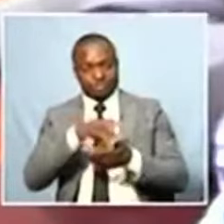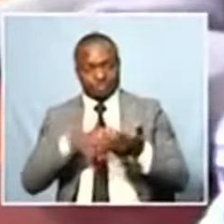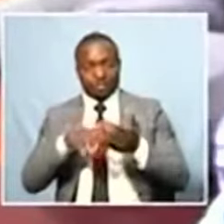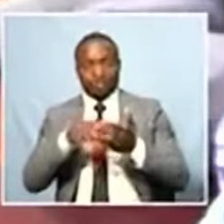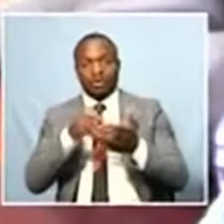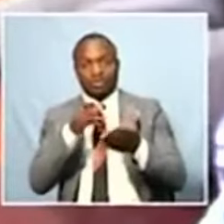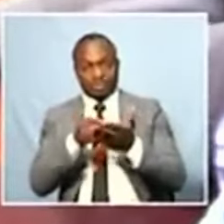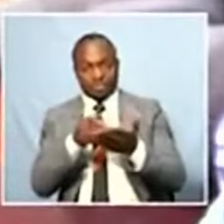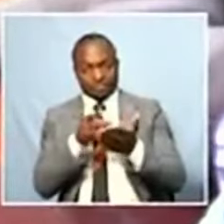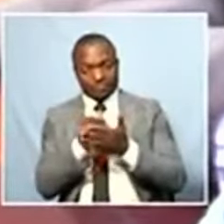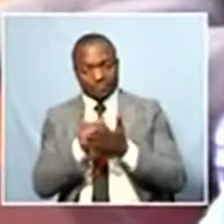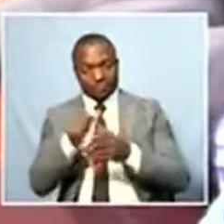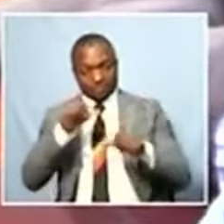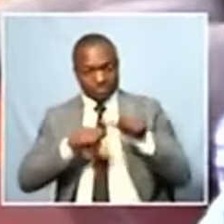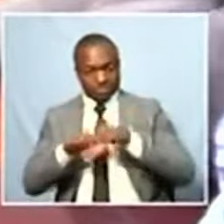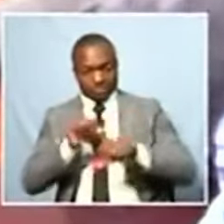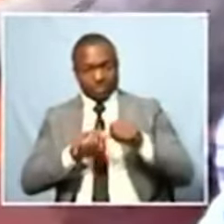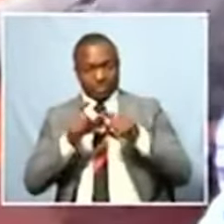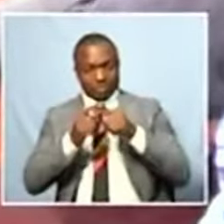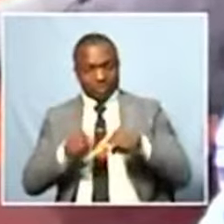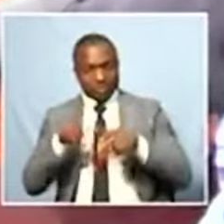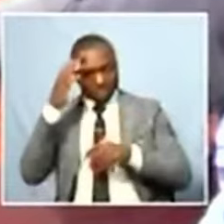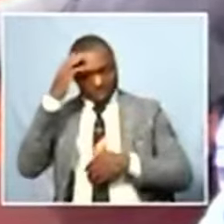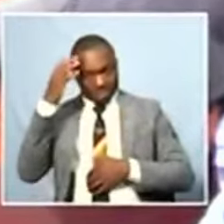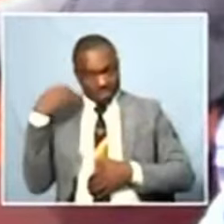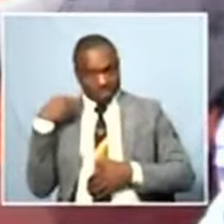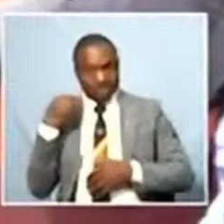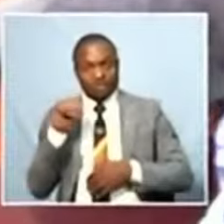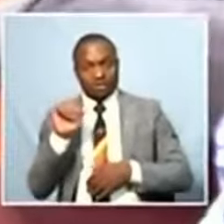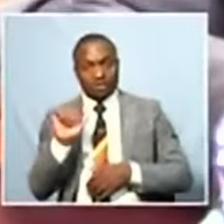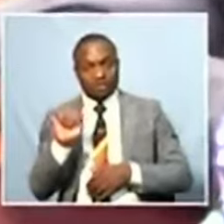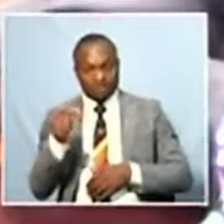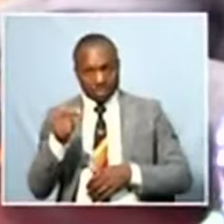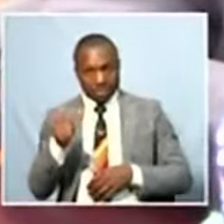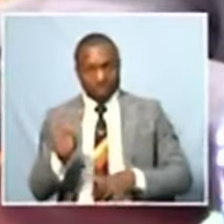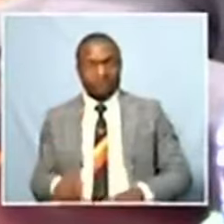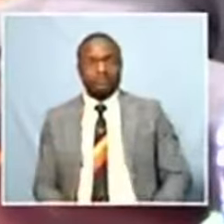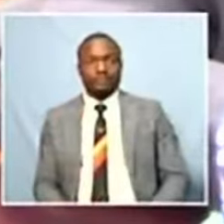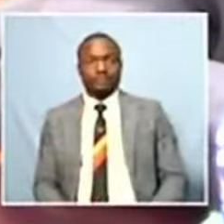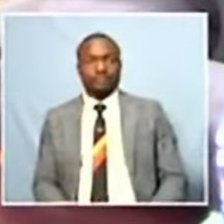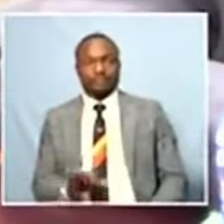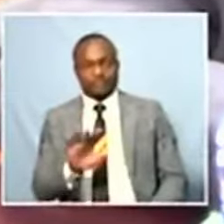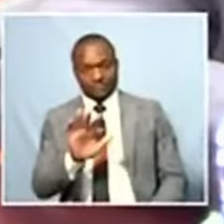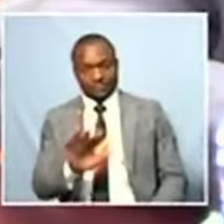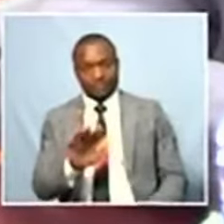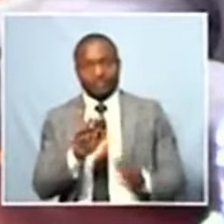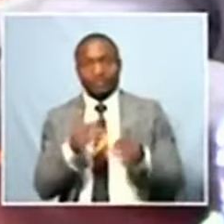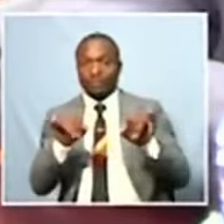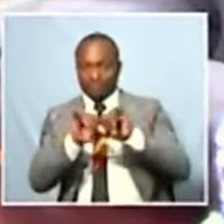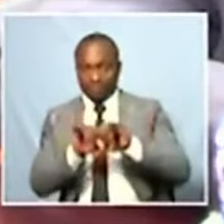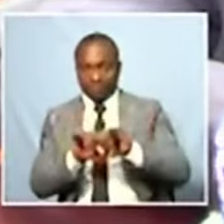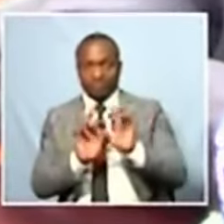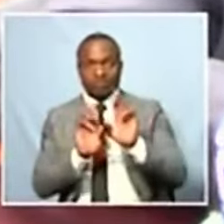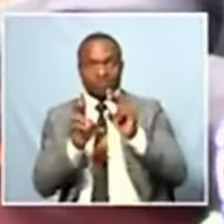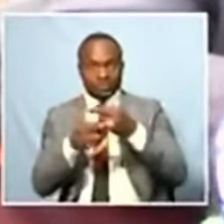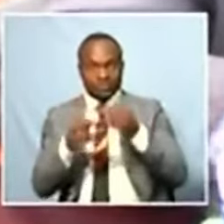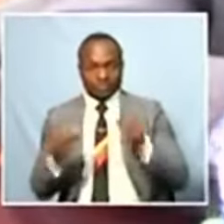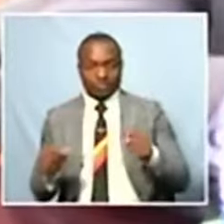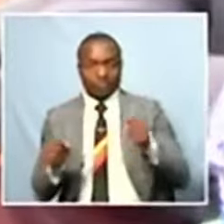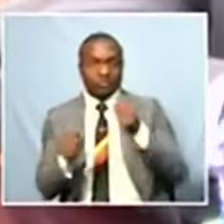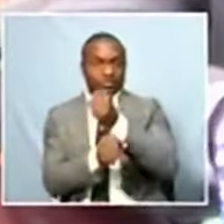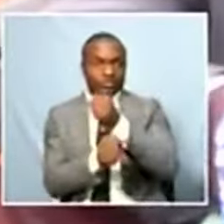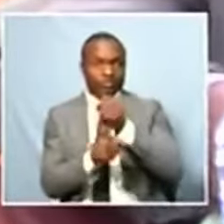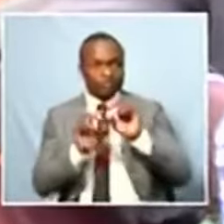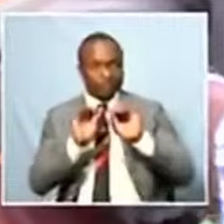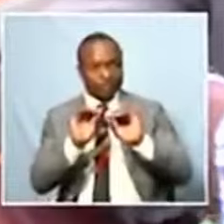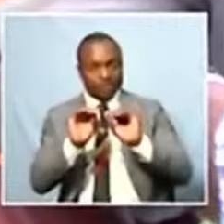during audits conducted by the Office of the Auditor General. It is therefore necessary to repeal the replacement of the